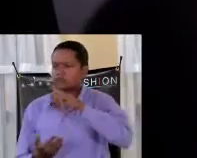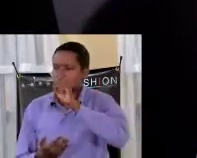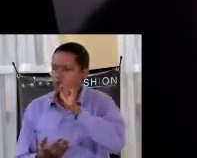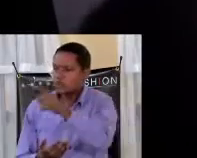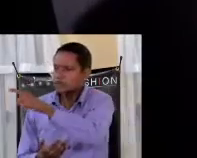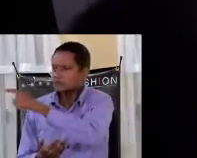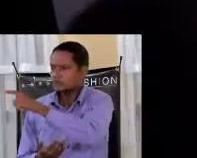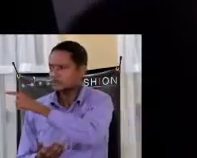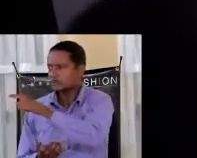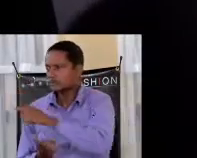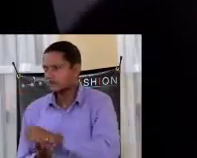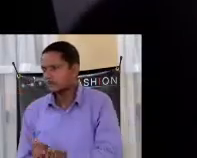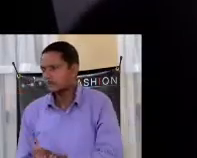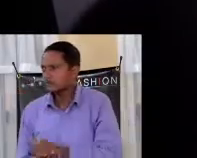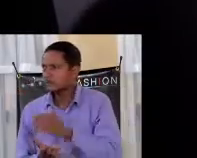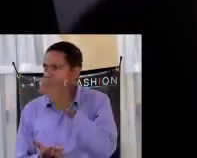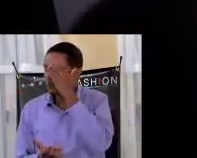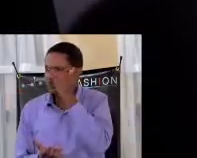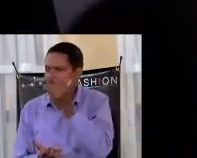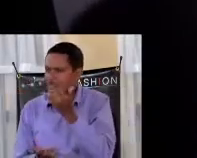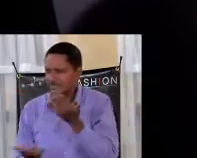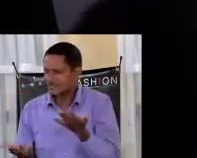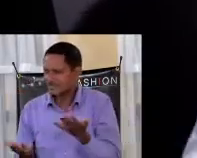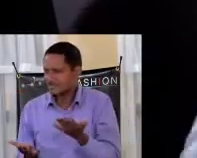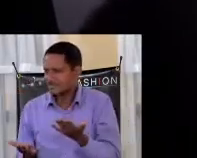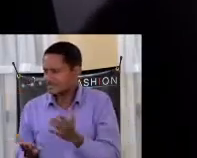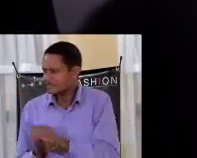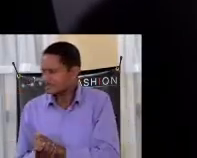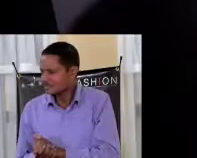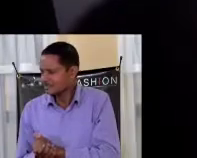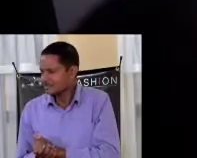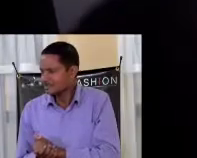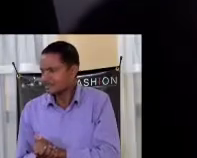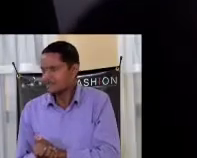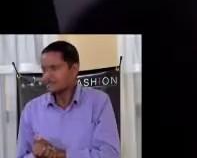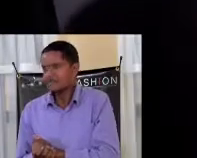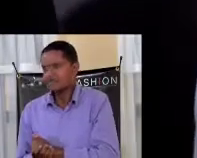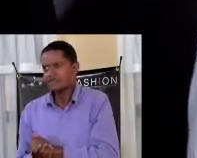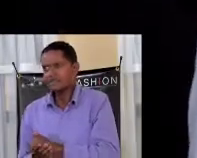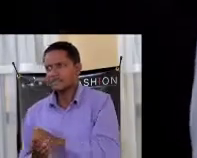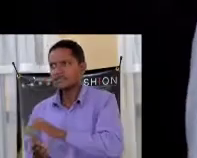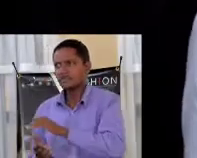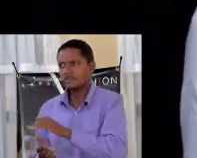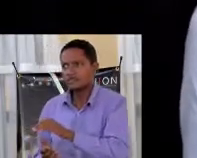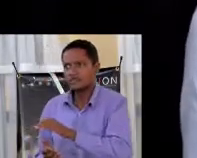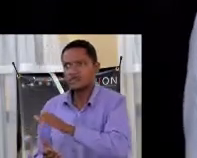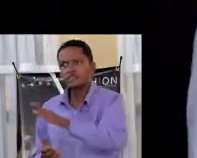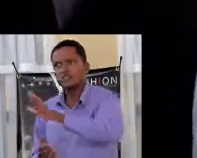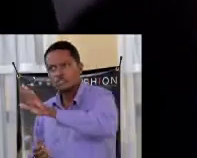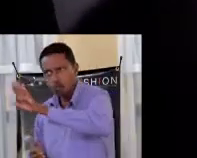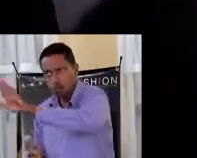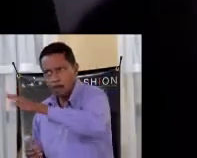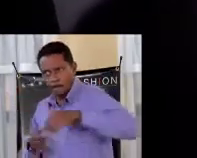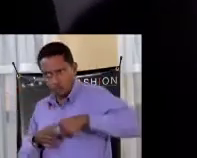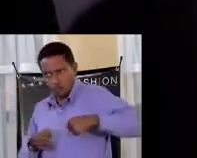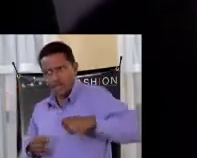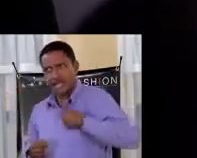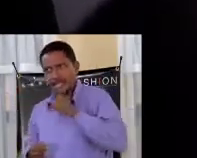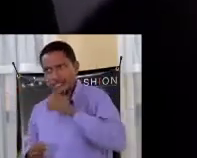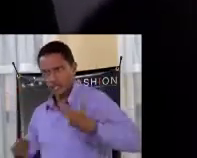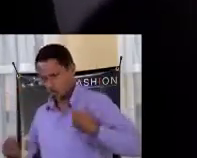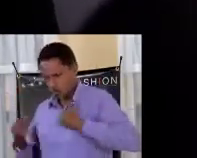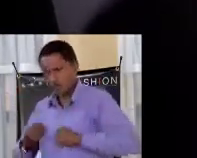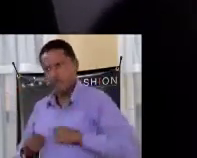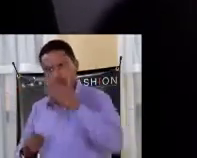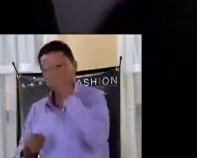why is it that I'm not wearing your brand? According to Jamila,